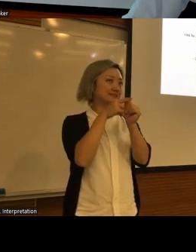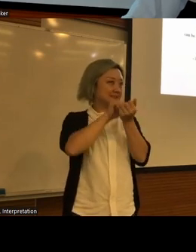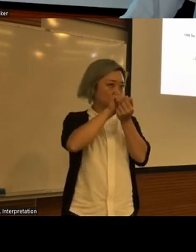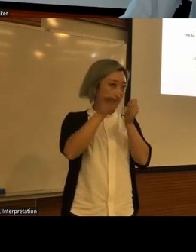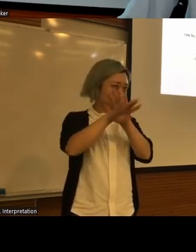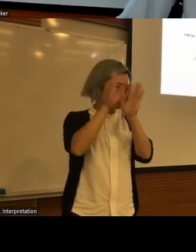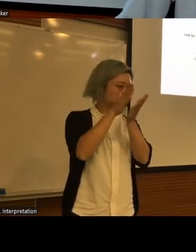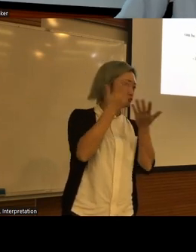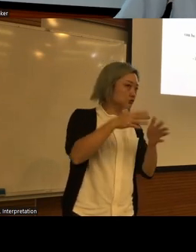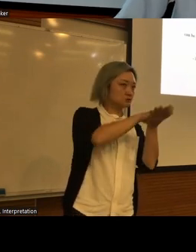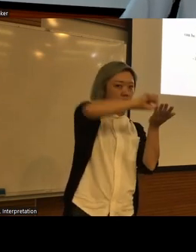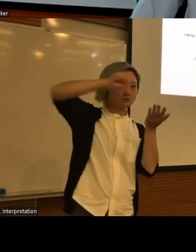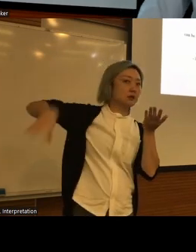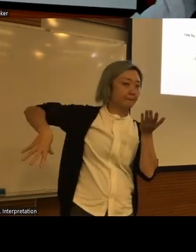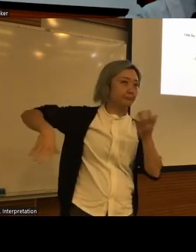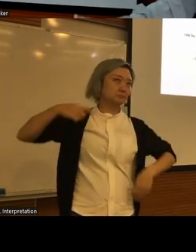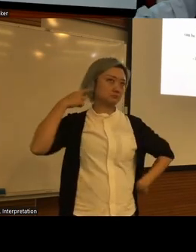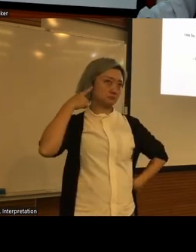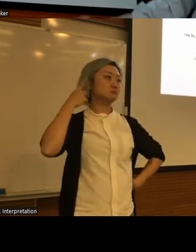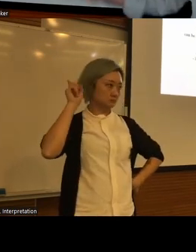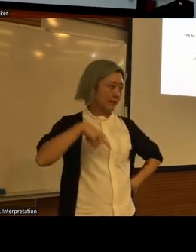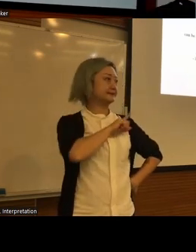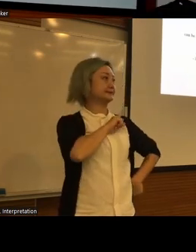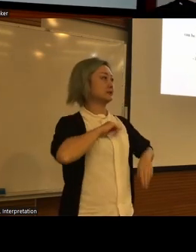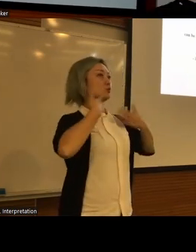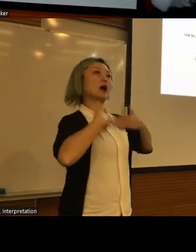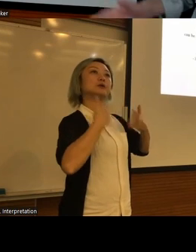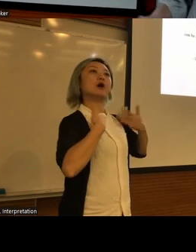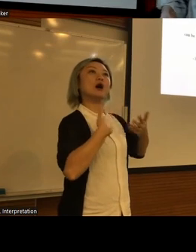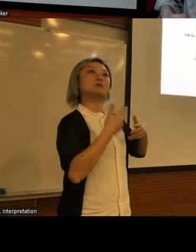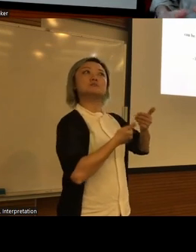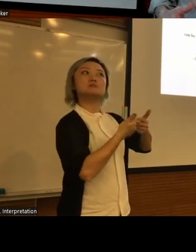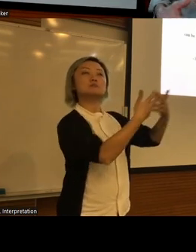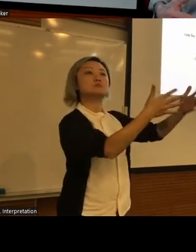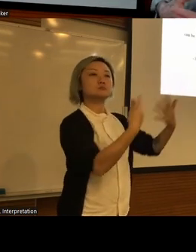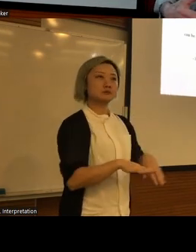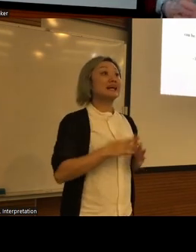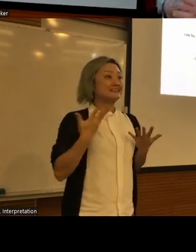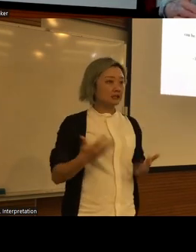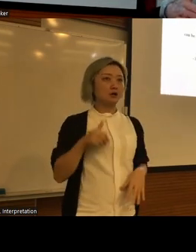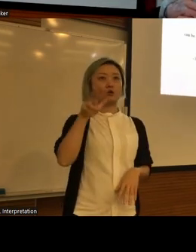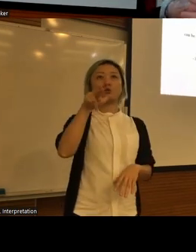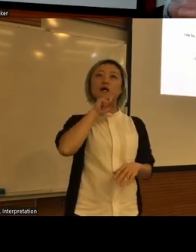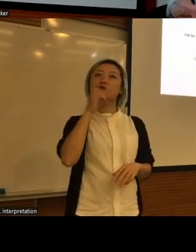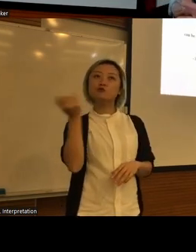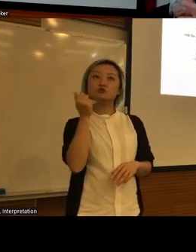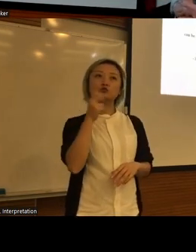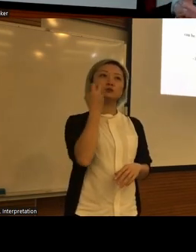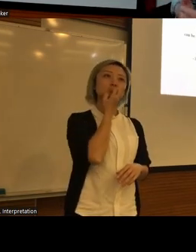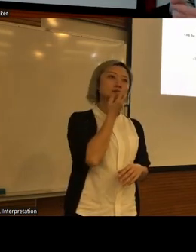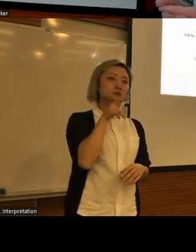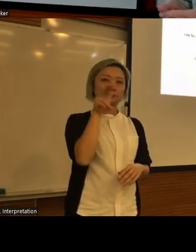So actually, we probably have trans-linguistic equivalences that can also be